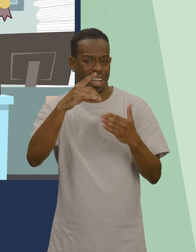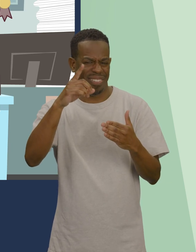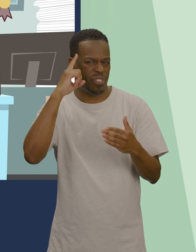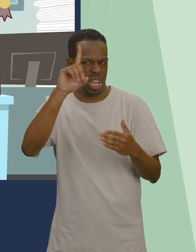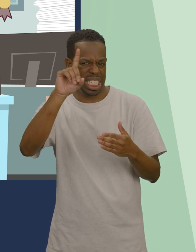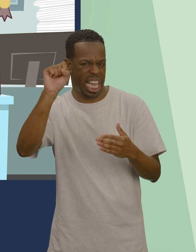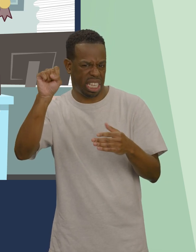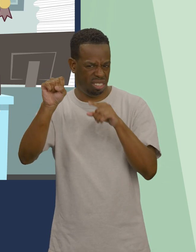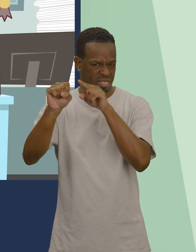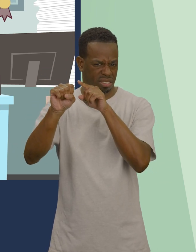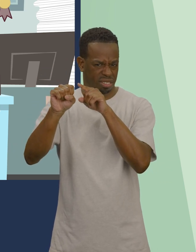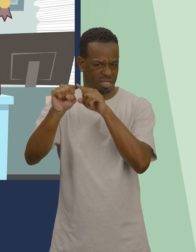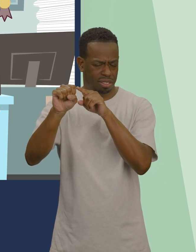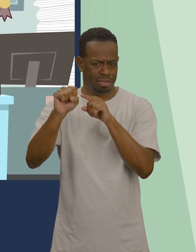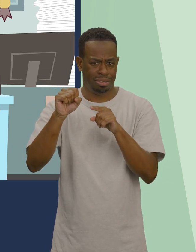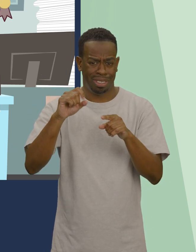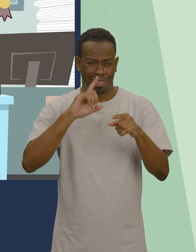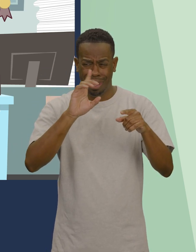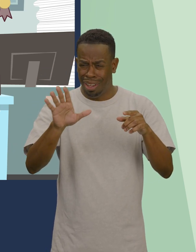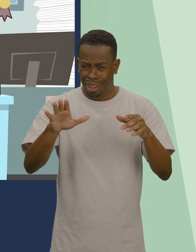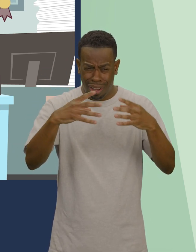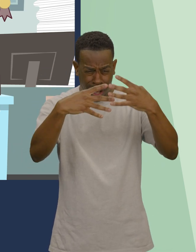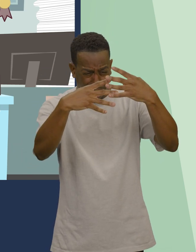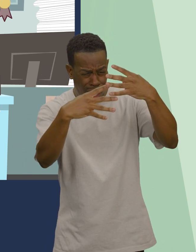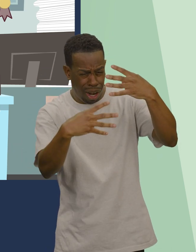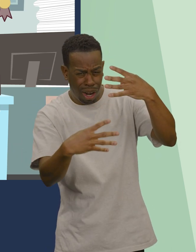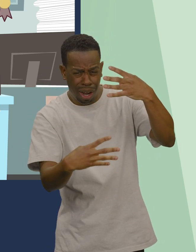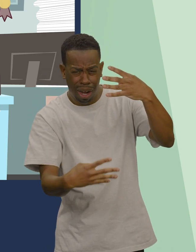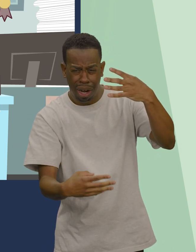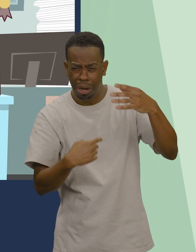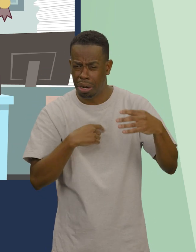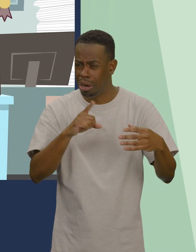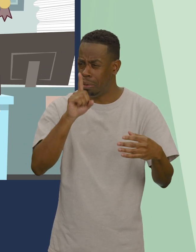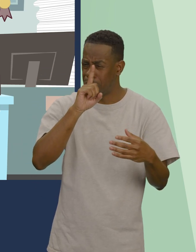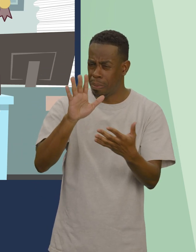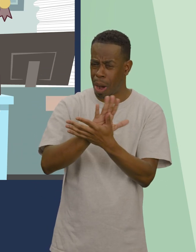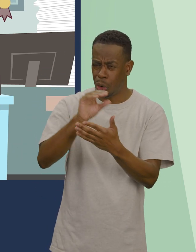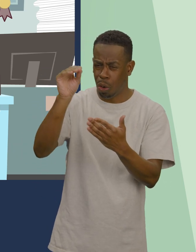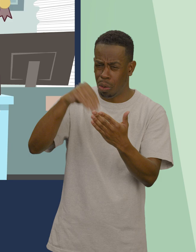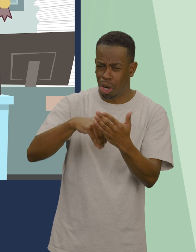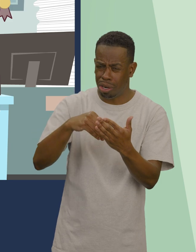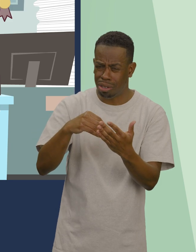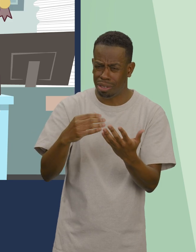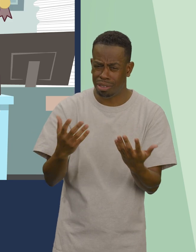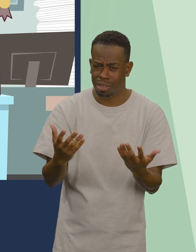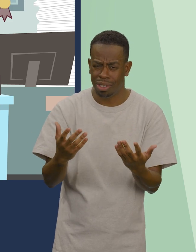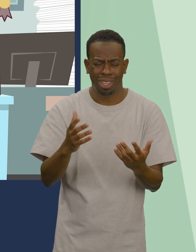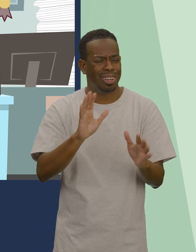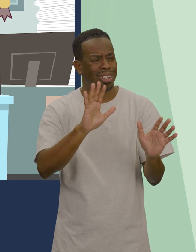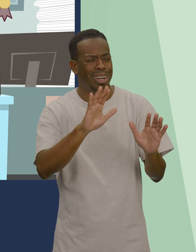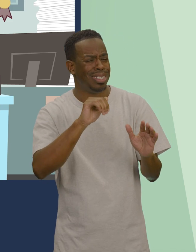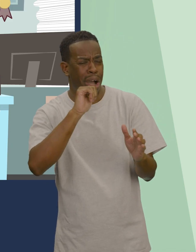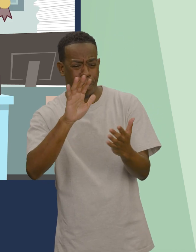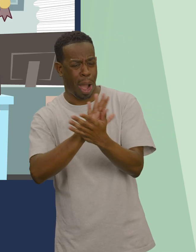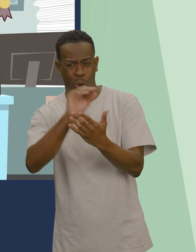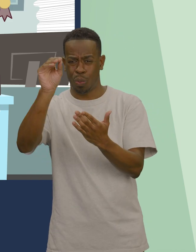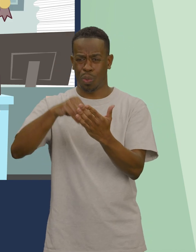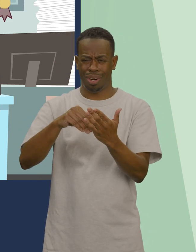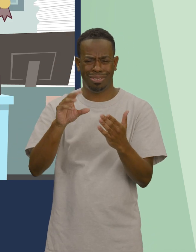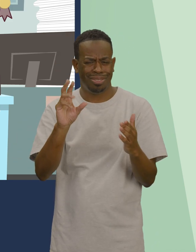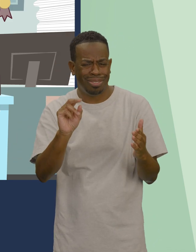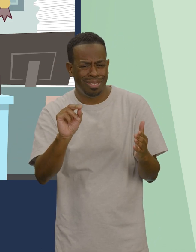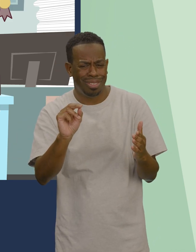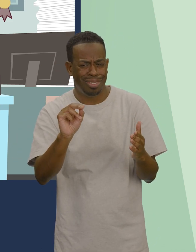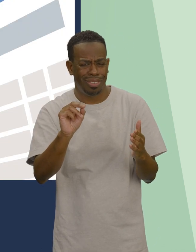IPP guide from DDS. Believe you me, out of all the things I need, more paperwork ain't one of them. Good, because this isn't